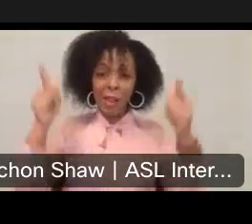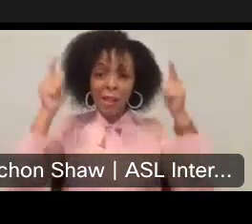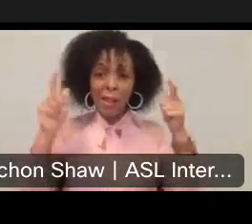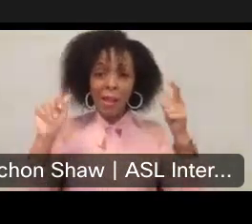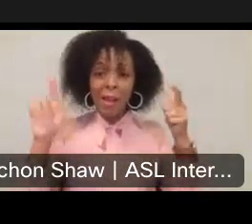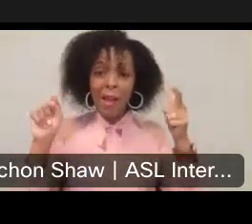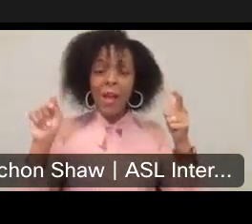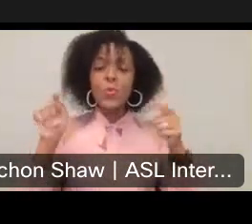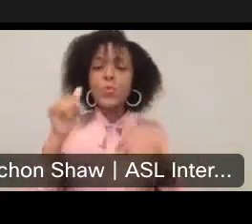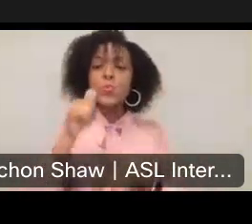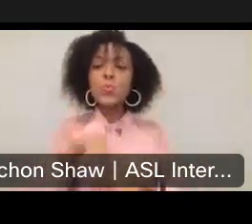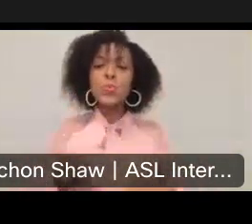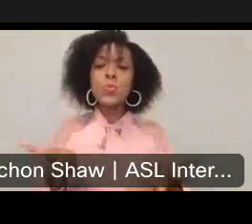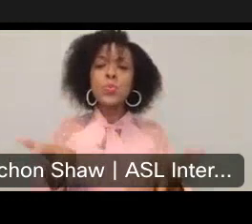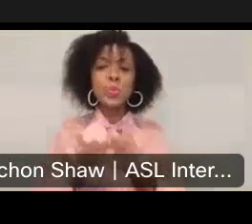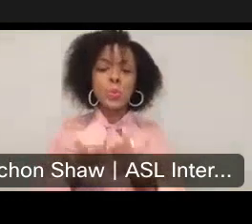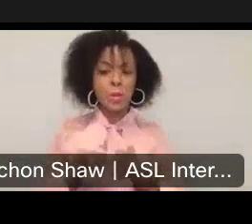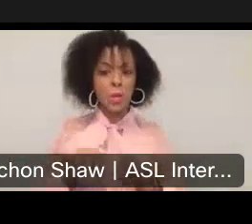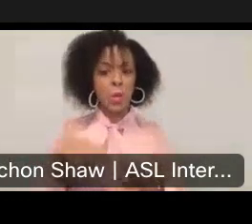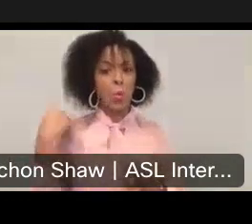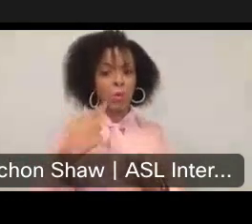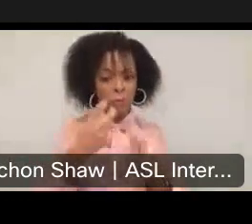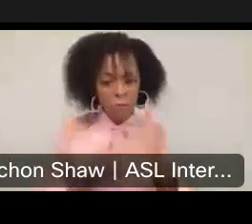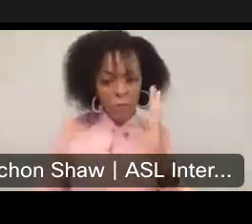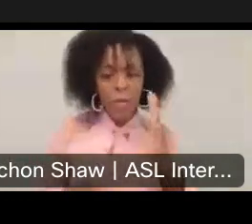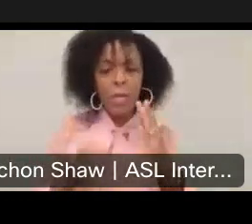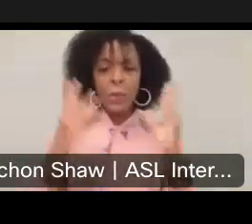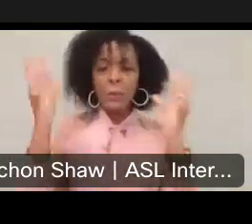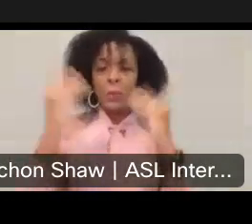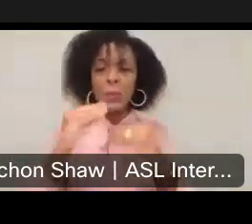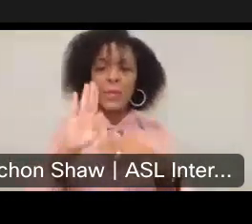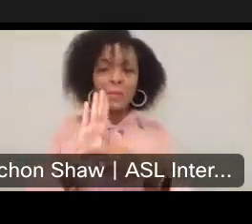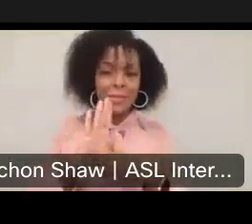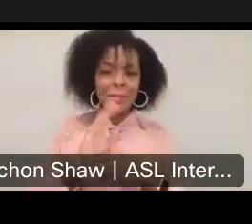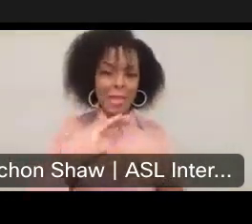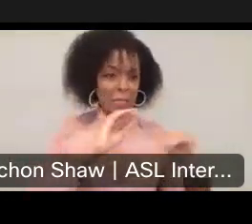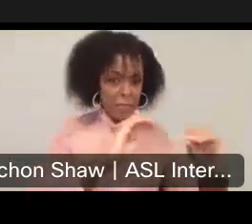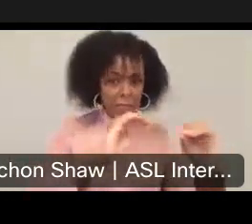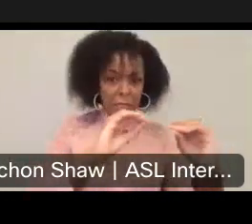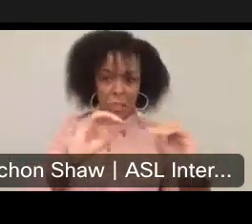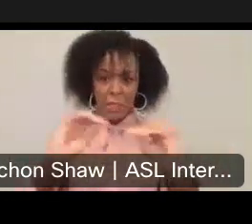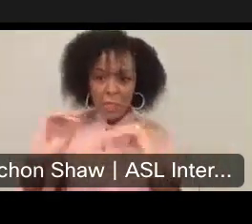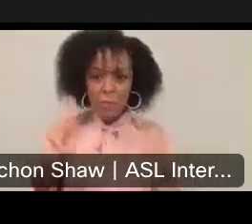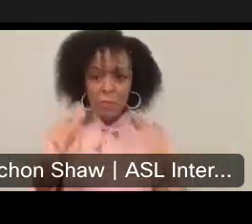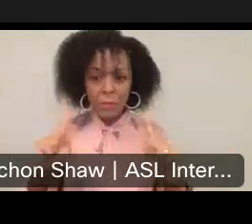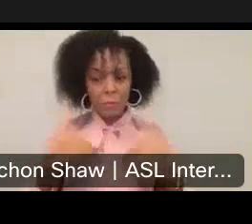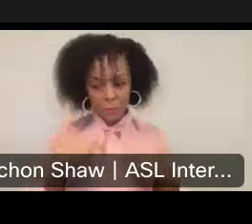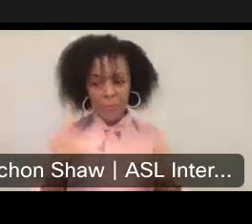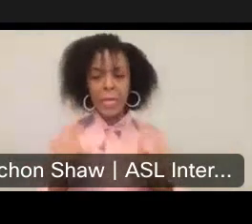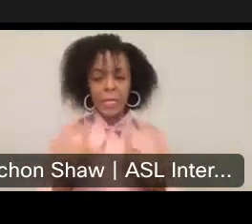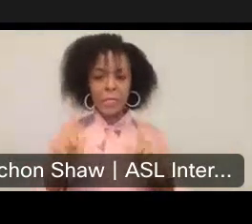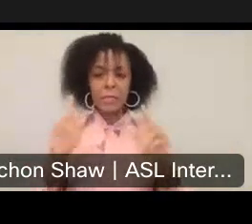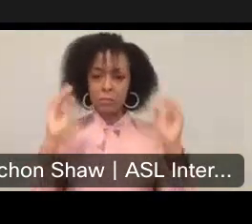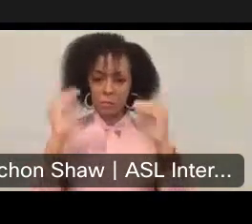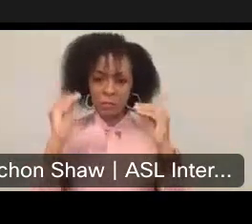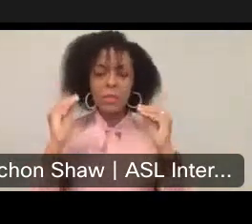the more that we're involved in the beauty business and teaching people who are licensed cosmetologists, it's that's where all the rules, where